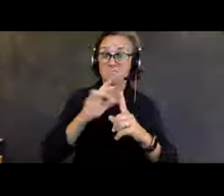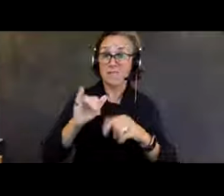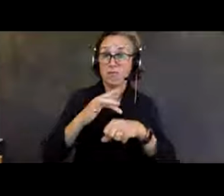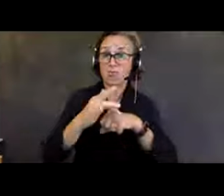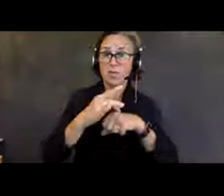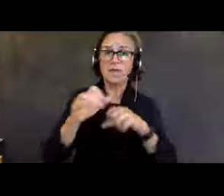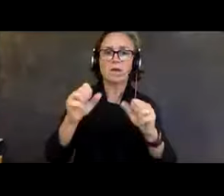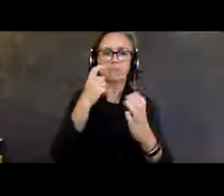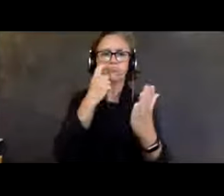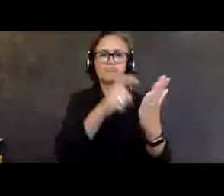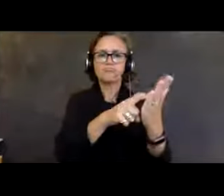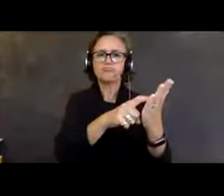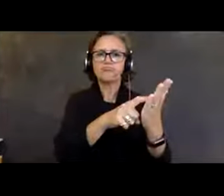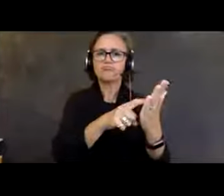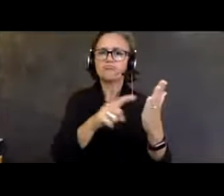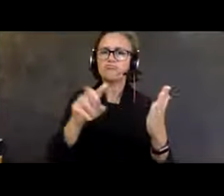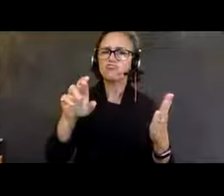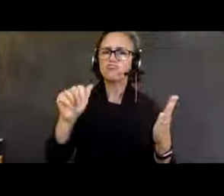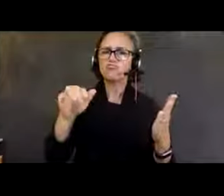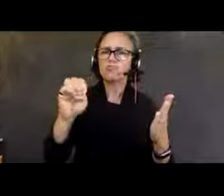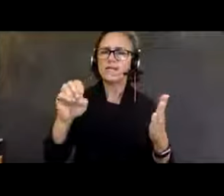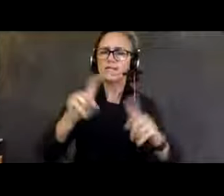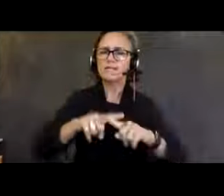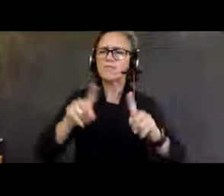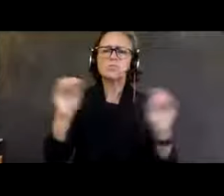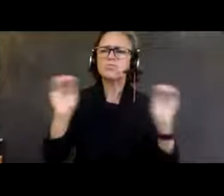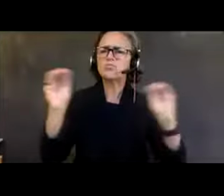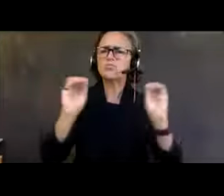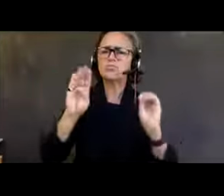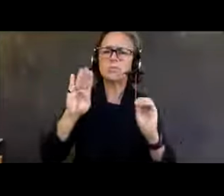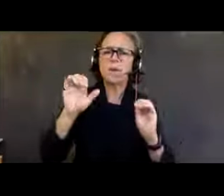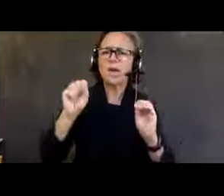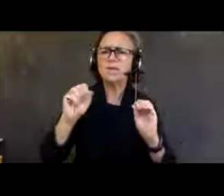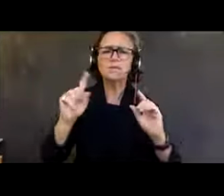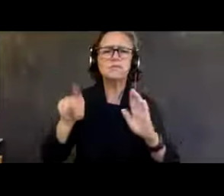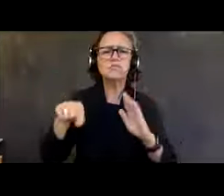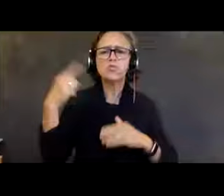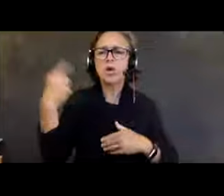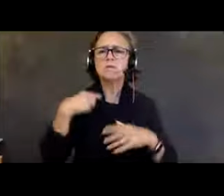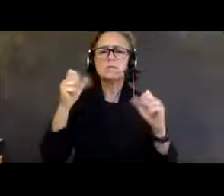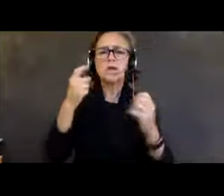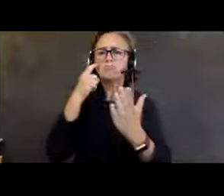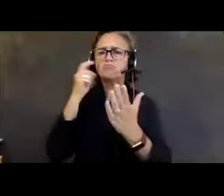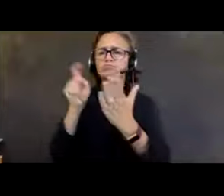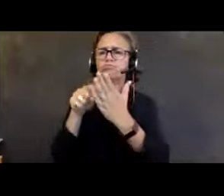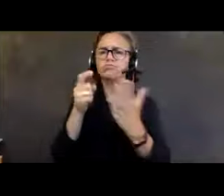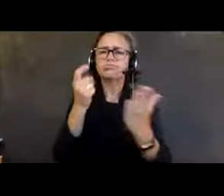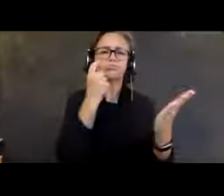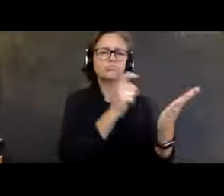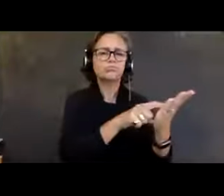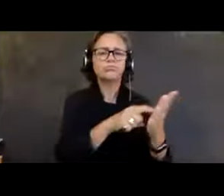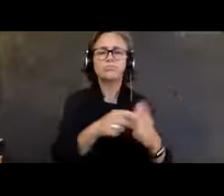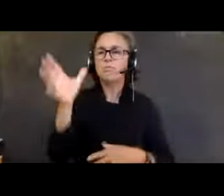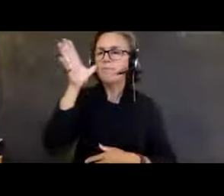ascribe bias to those differences. It's just a developmental process. They're able to discern their parent